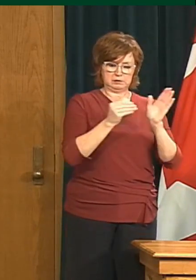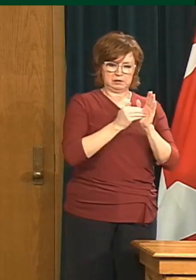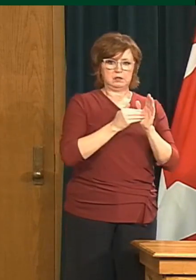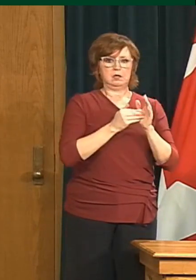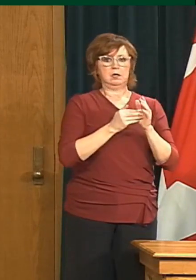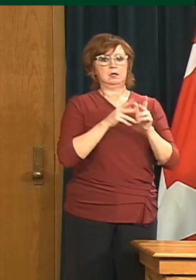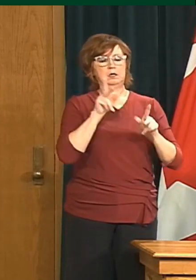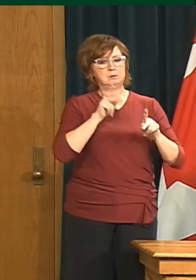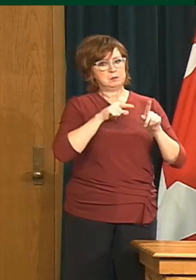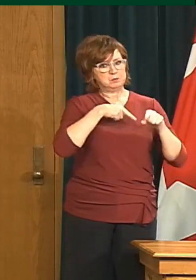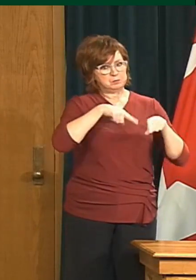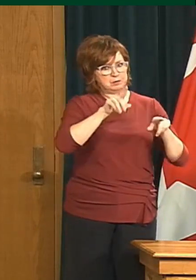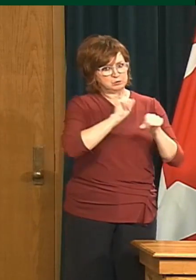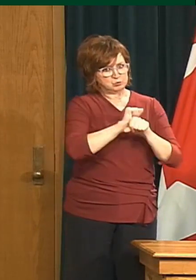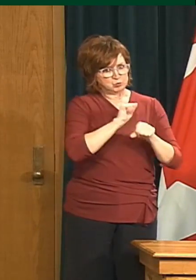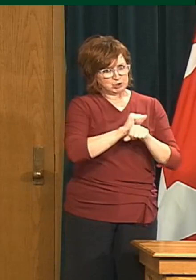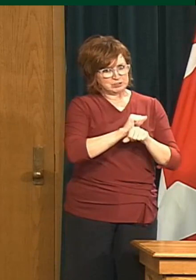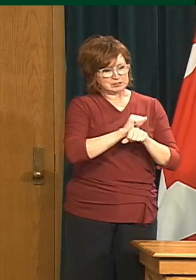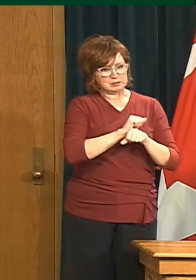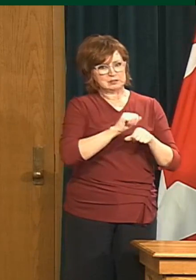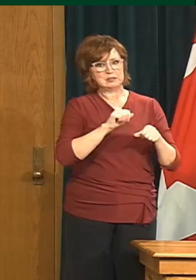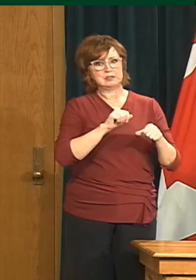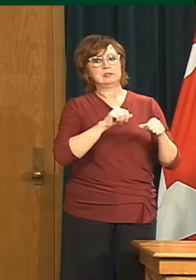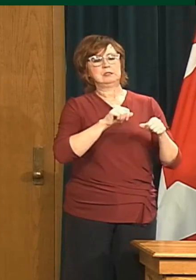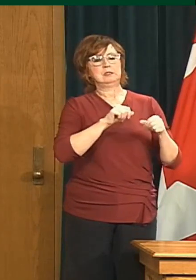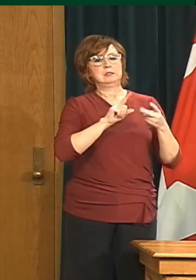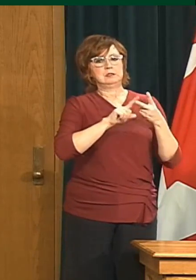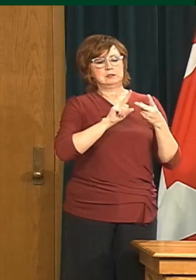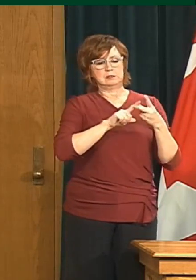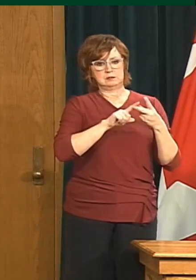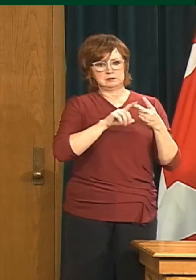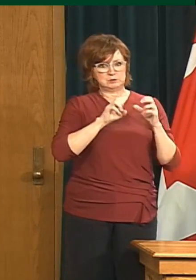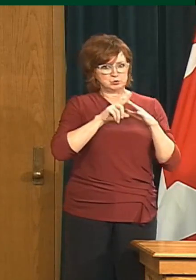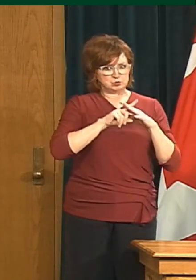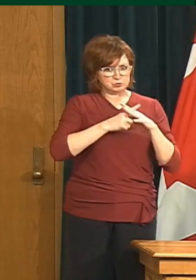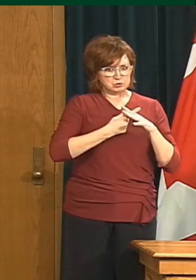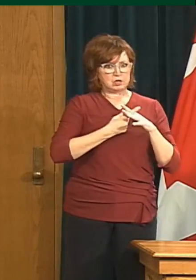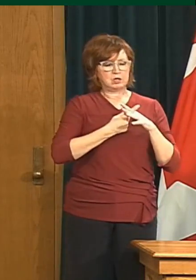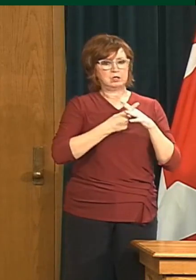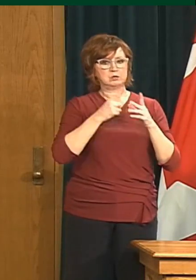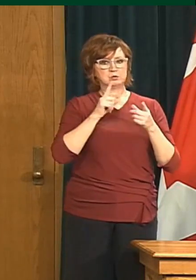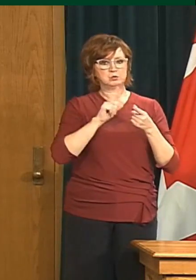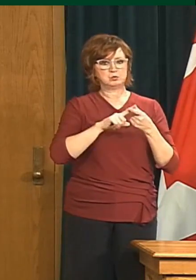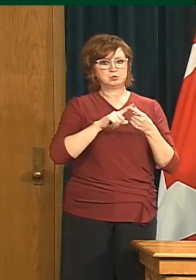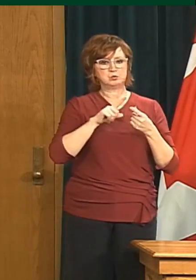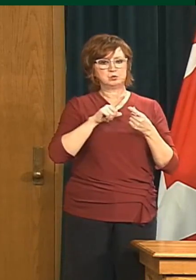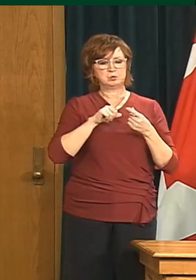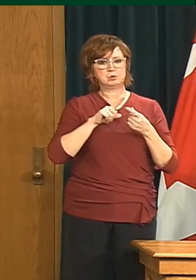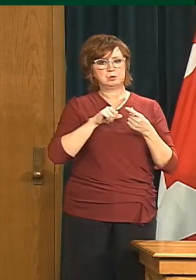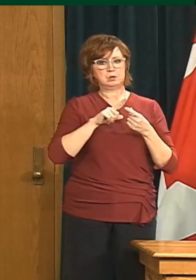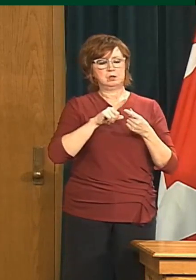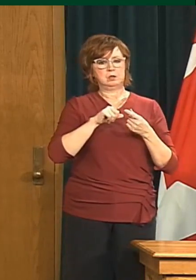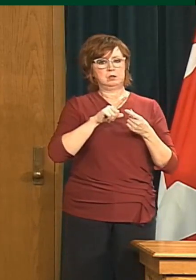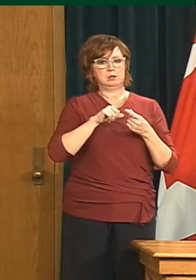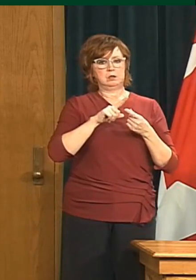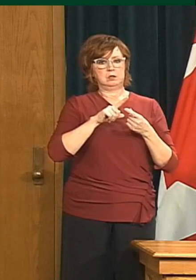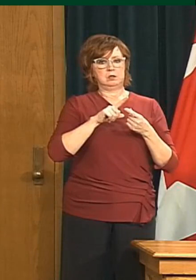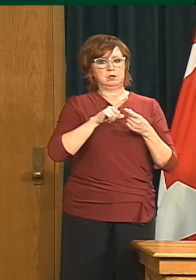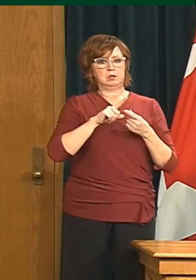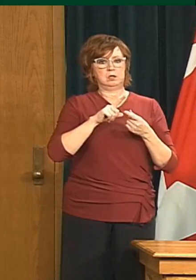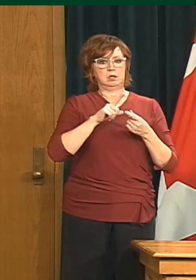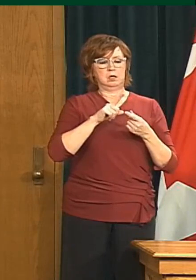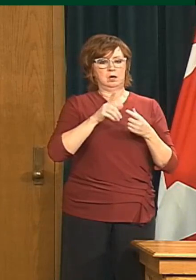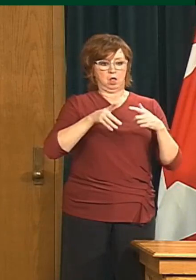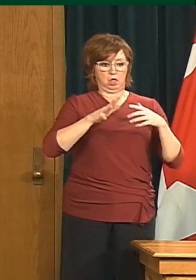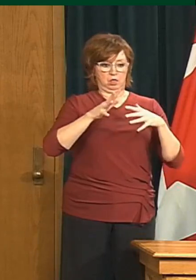have some people going back to work. We can start to stem some of the economic decline, if you will.